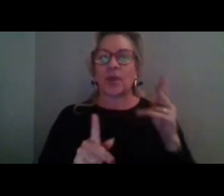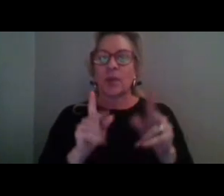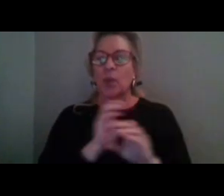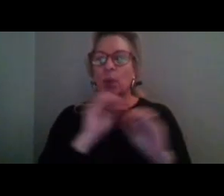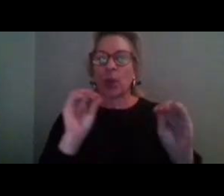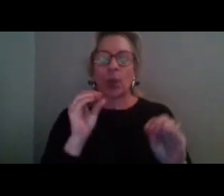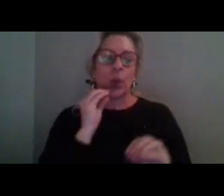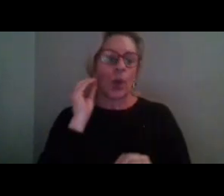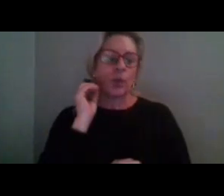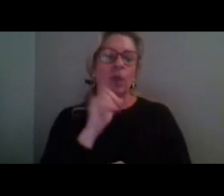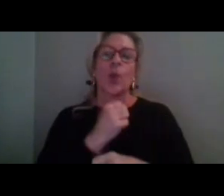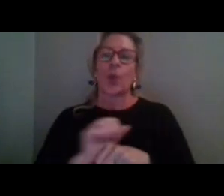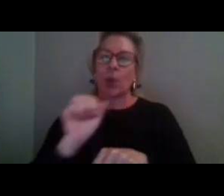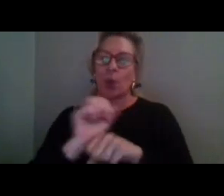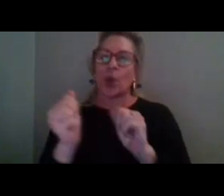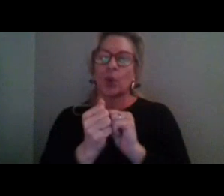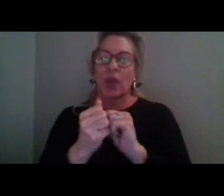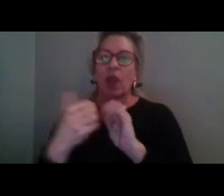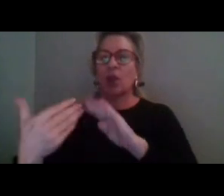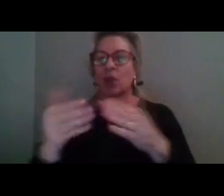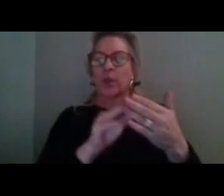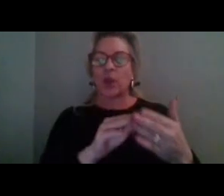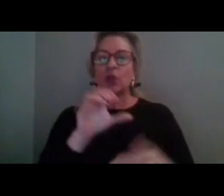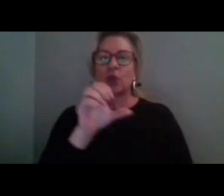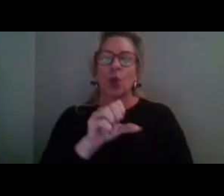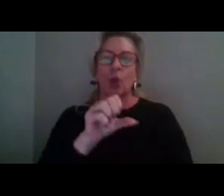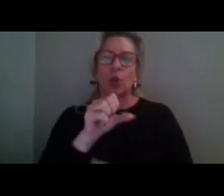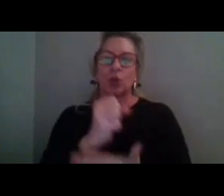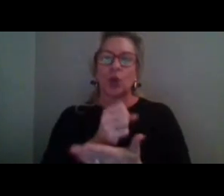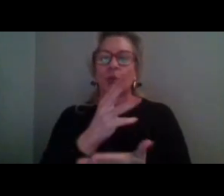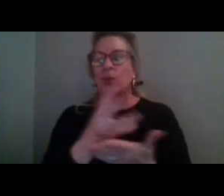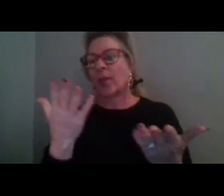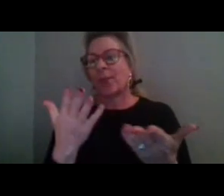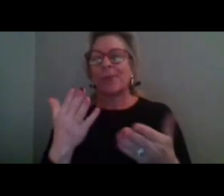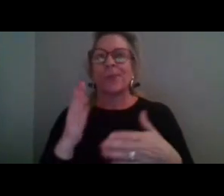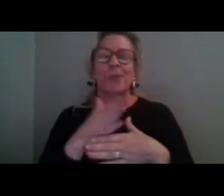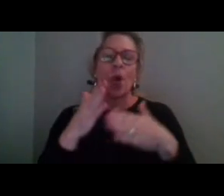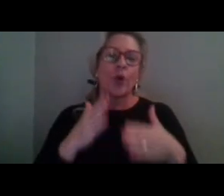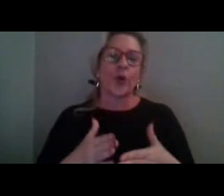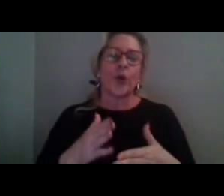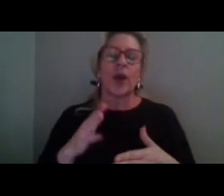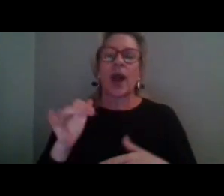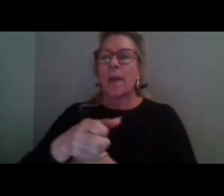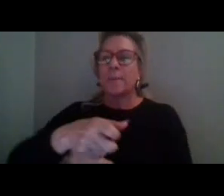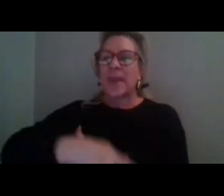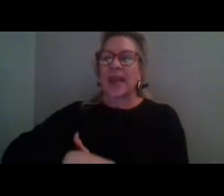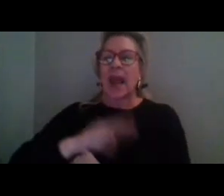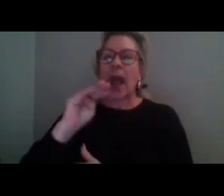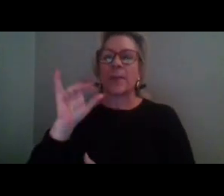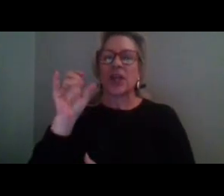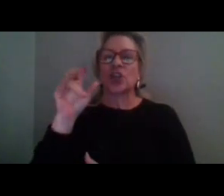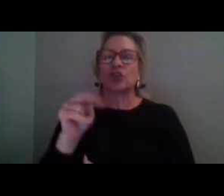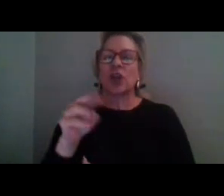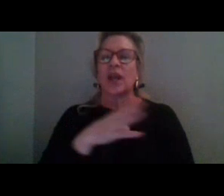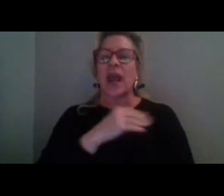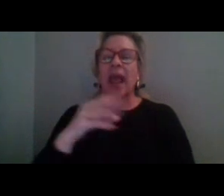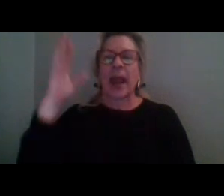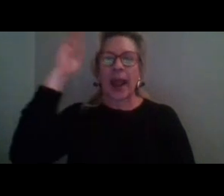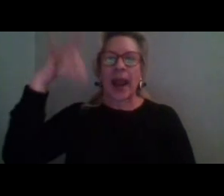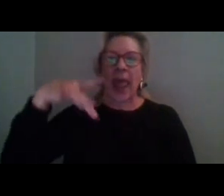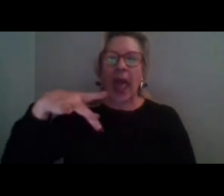worked with the community social service partners, such as the Midnight Mission and the LAMP community,